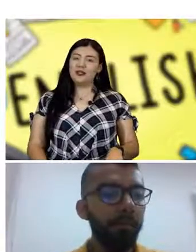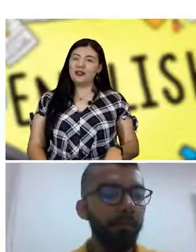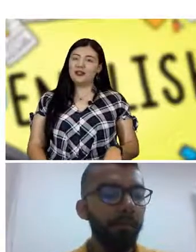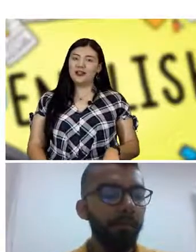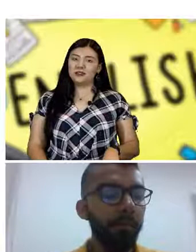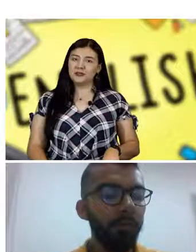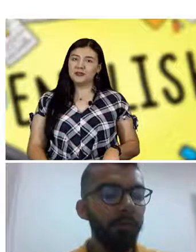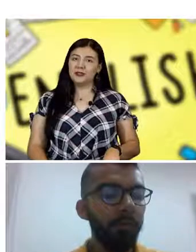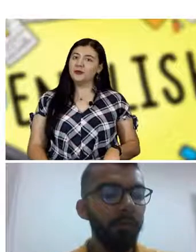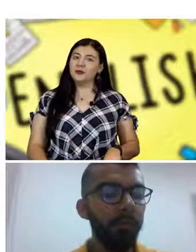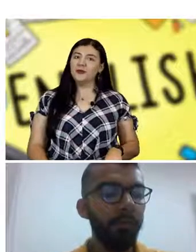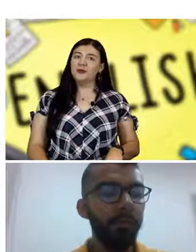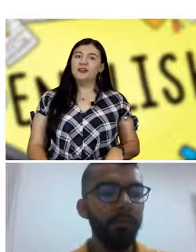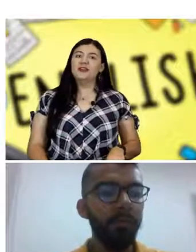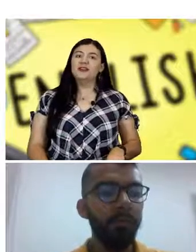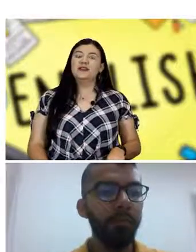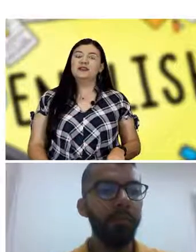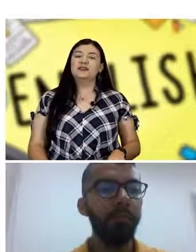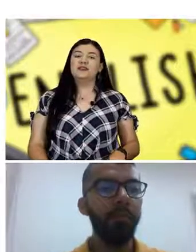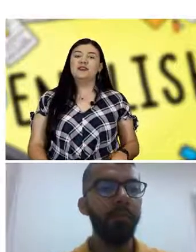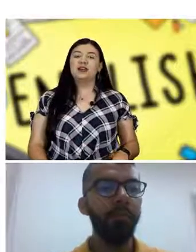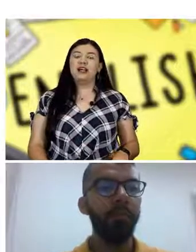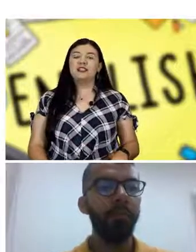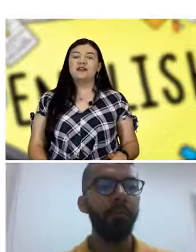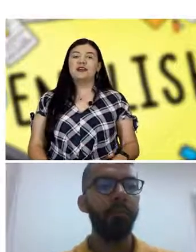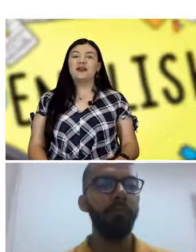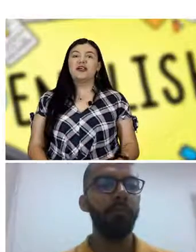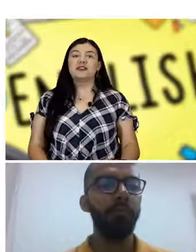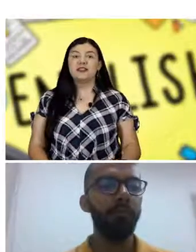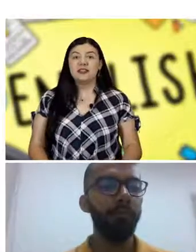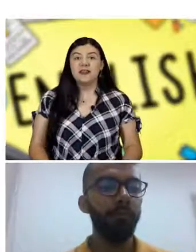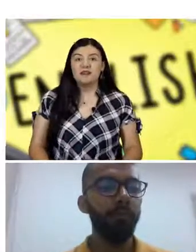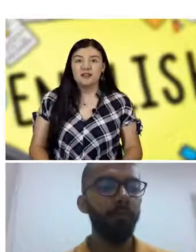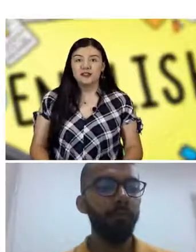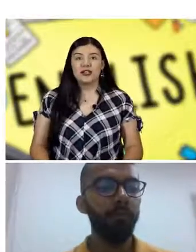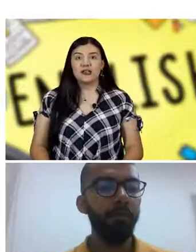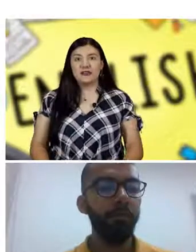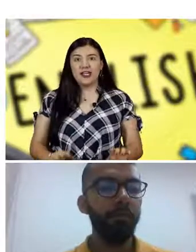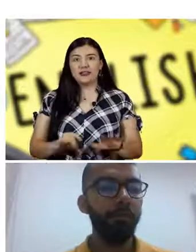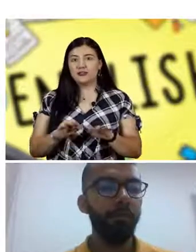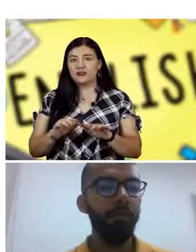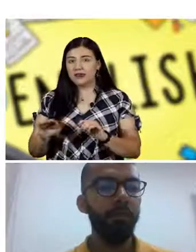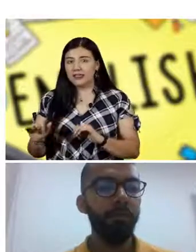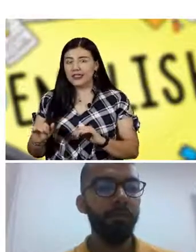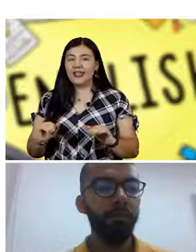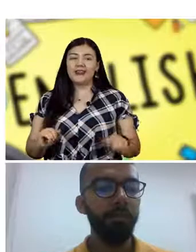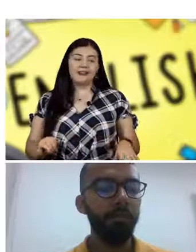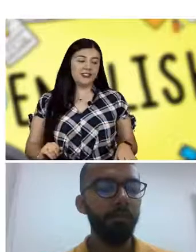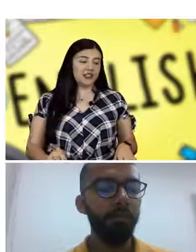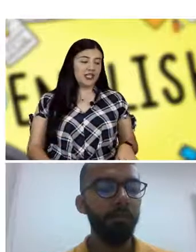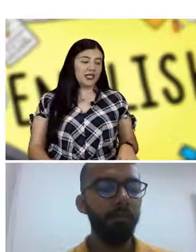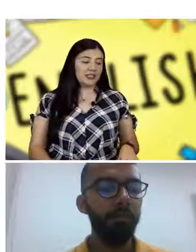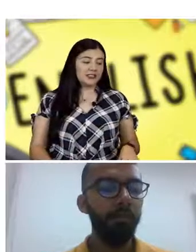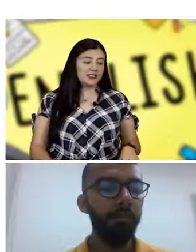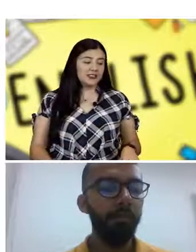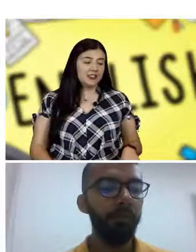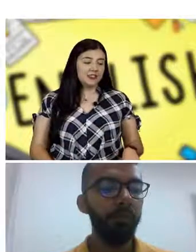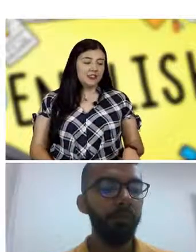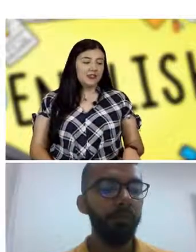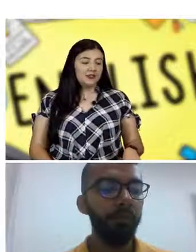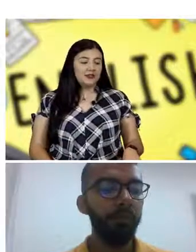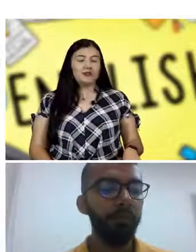What can be the answer, people? So if you guys are very attentive, so you can write it correctly in the